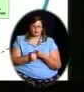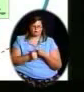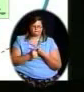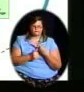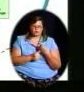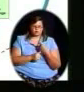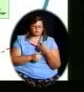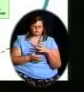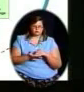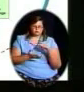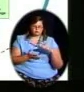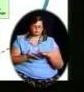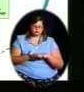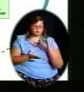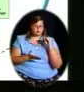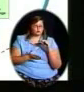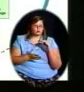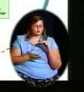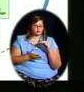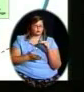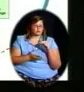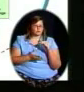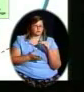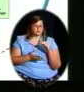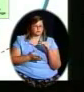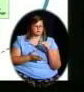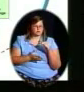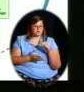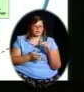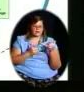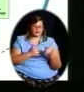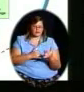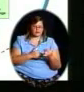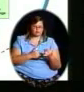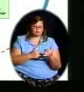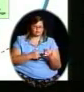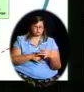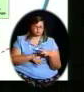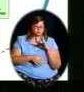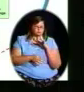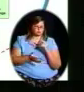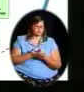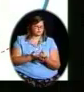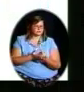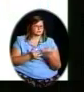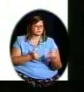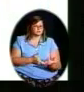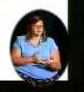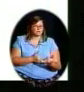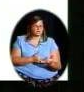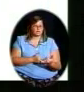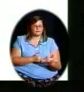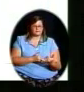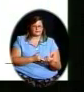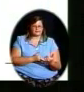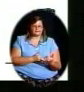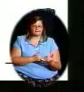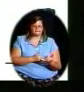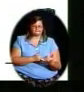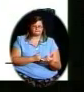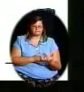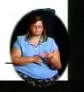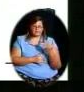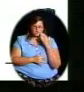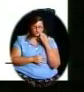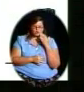learning directive and initiative from the board, and that's what we're going to be visiting about this evening. Well, you know, their famous Zig